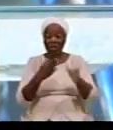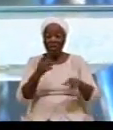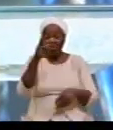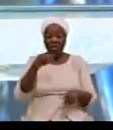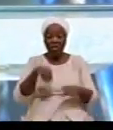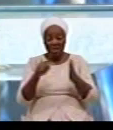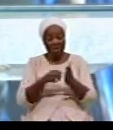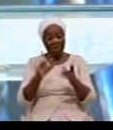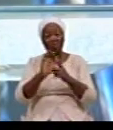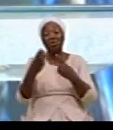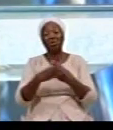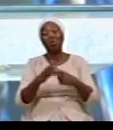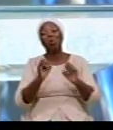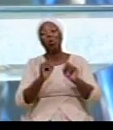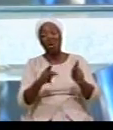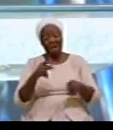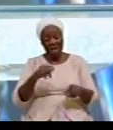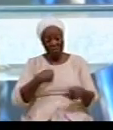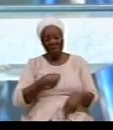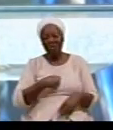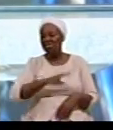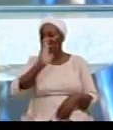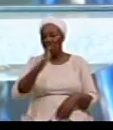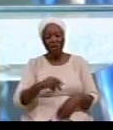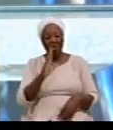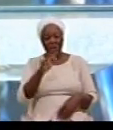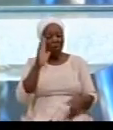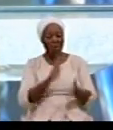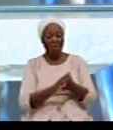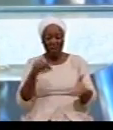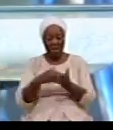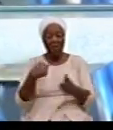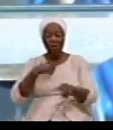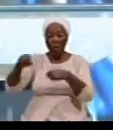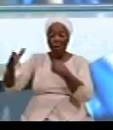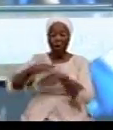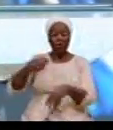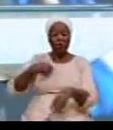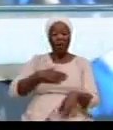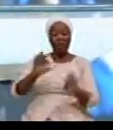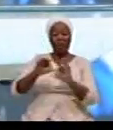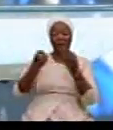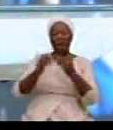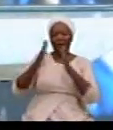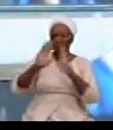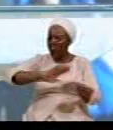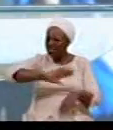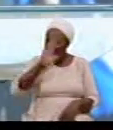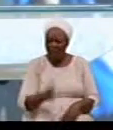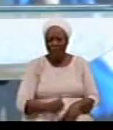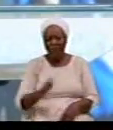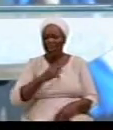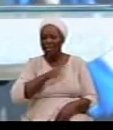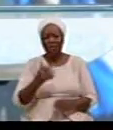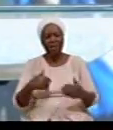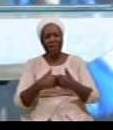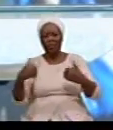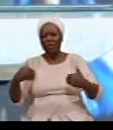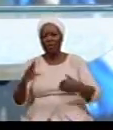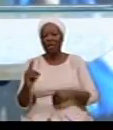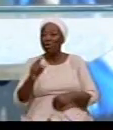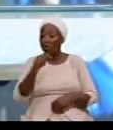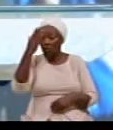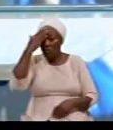condition, count me out, I pack my load and go. They didn't separate, you know, and they